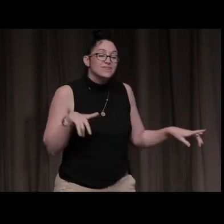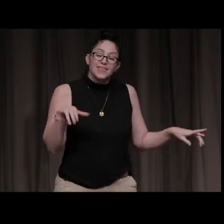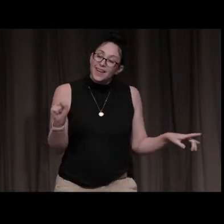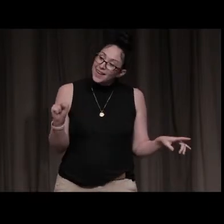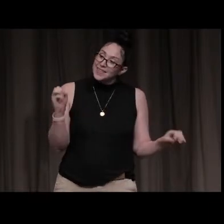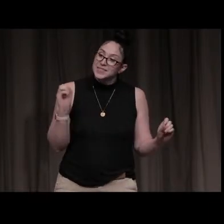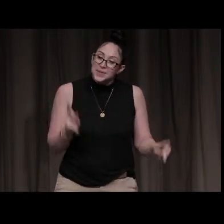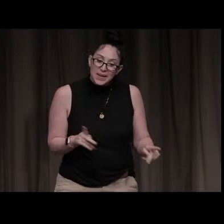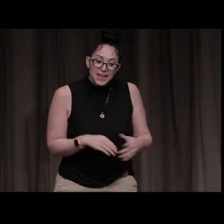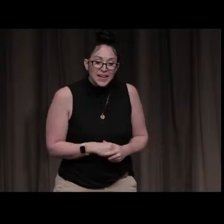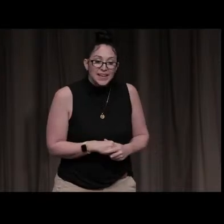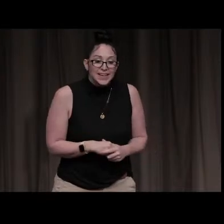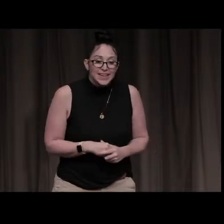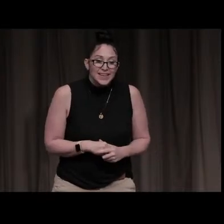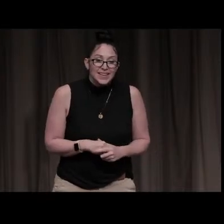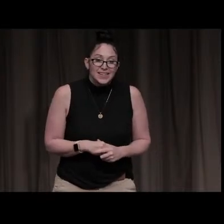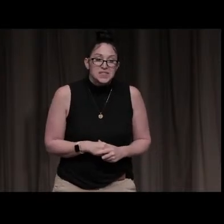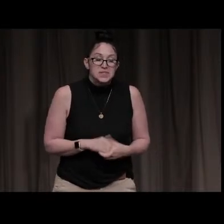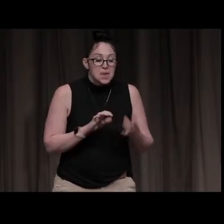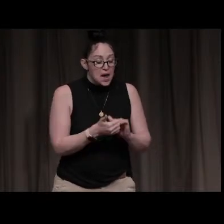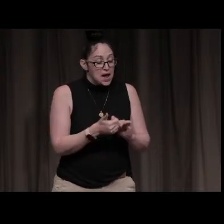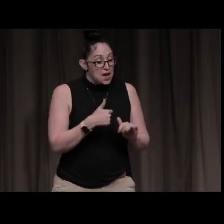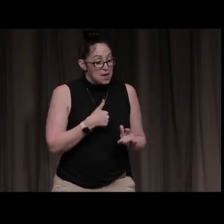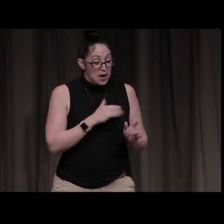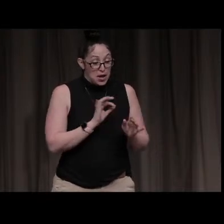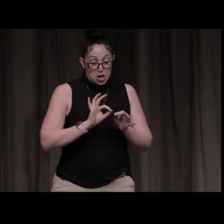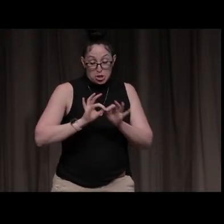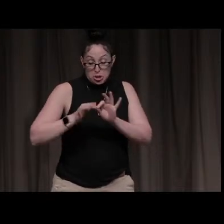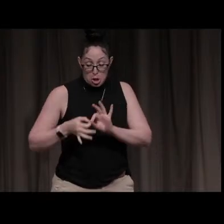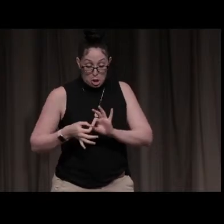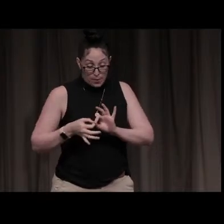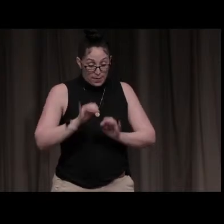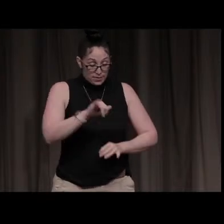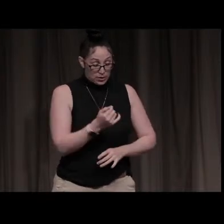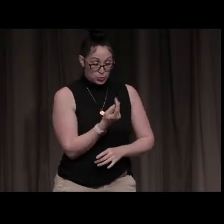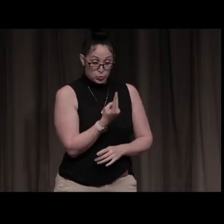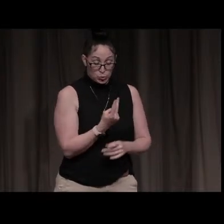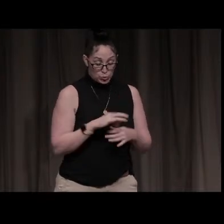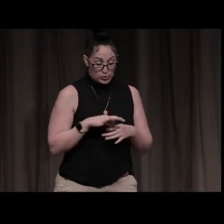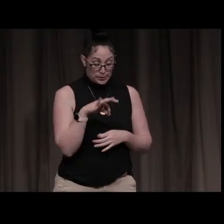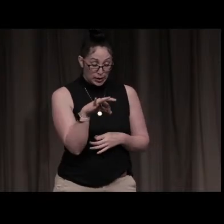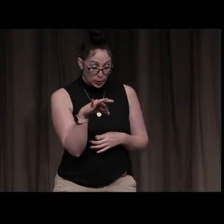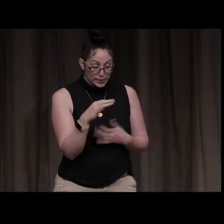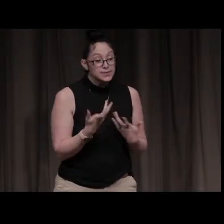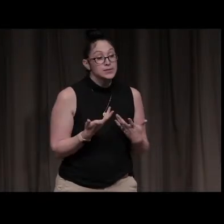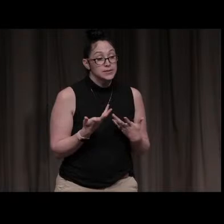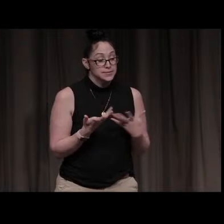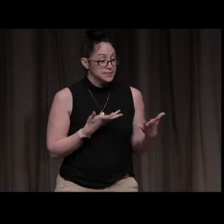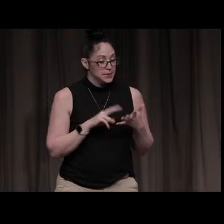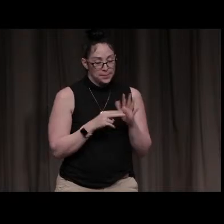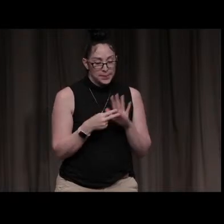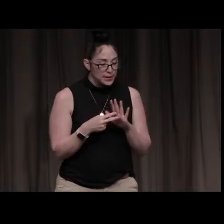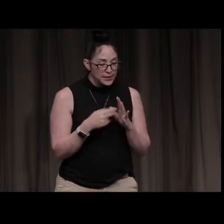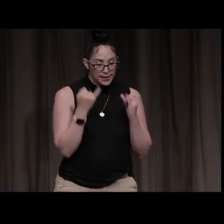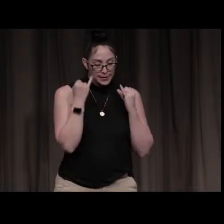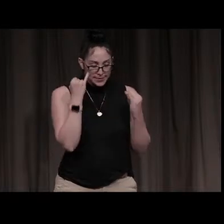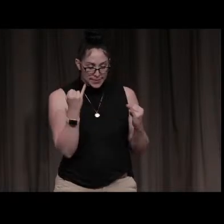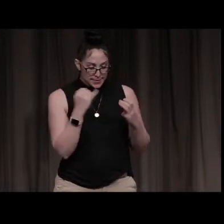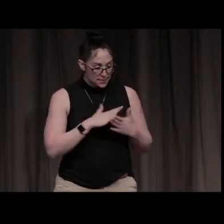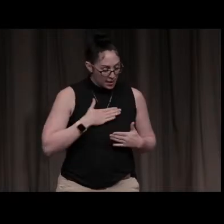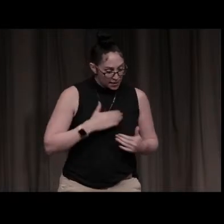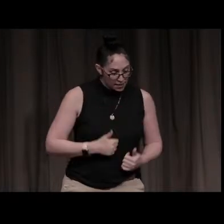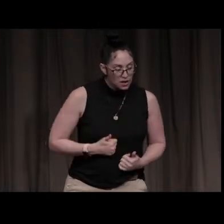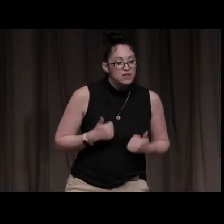Yes, all right. And so the way I interpret and express the two-spirit movement, the two-spirit ideas in my life,